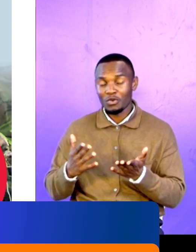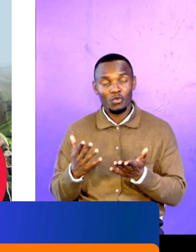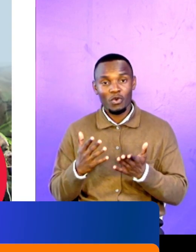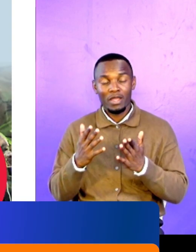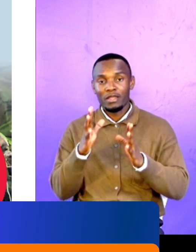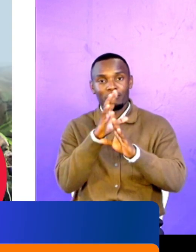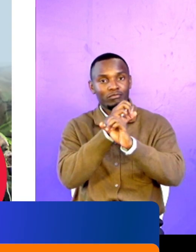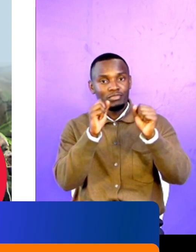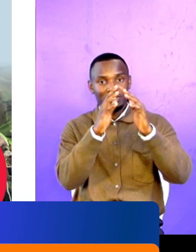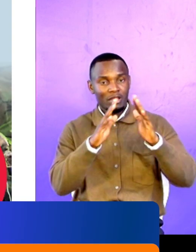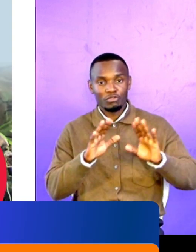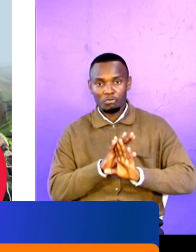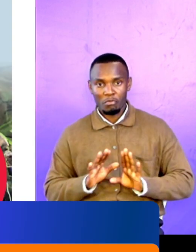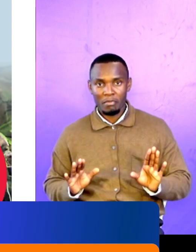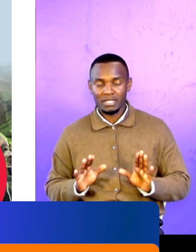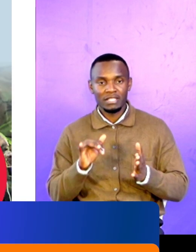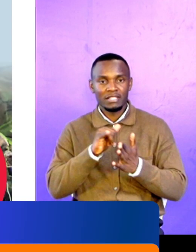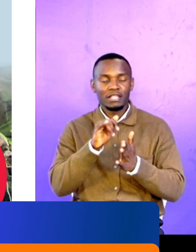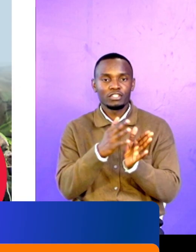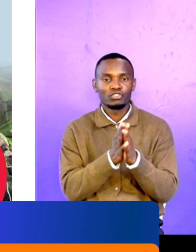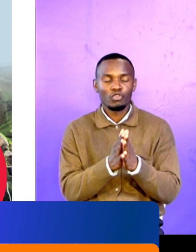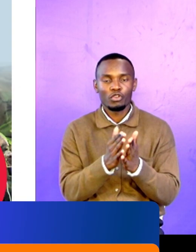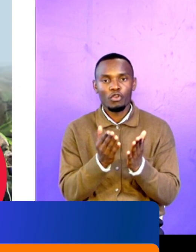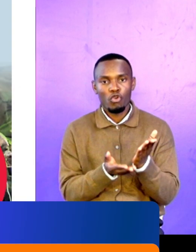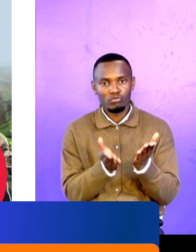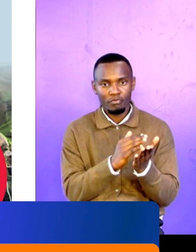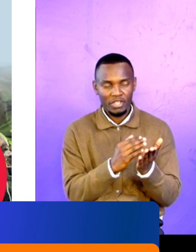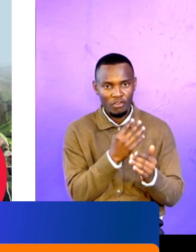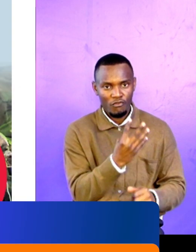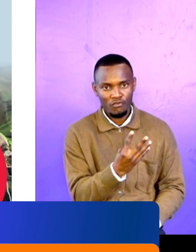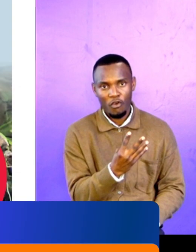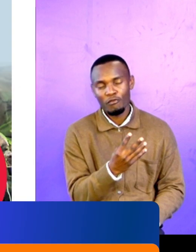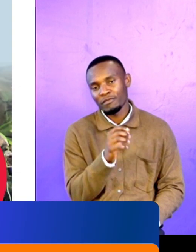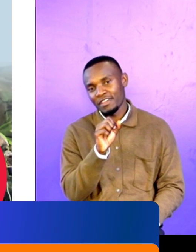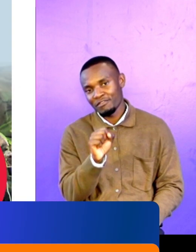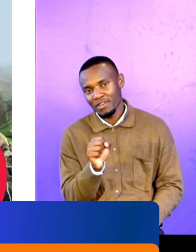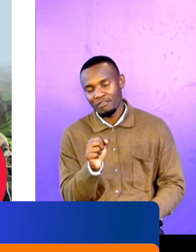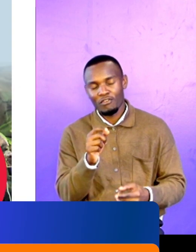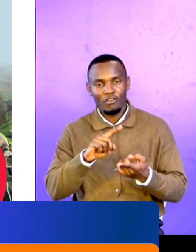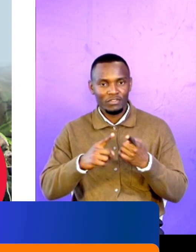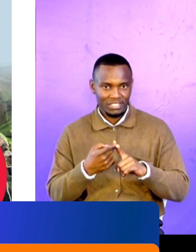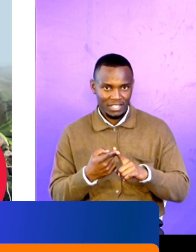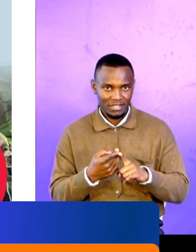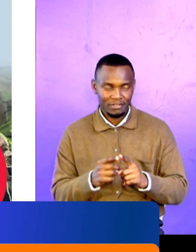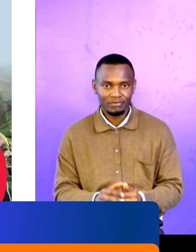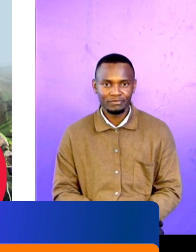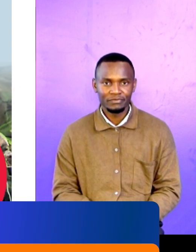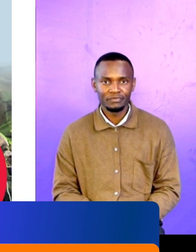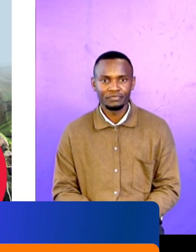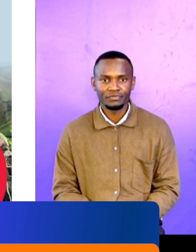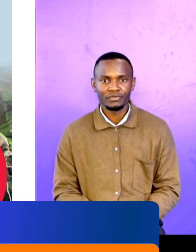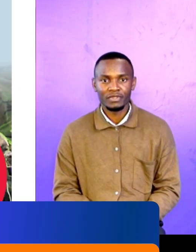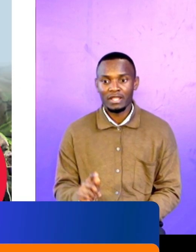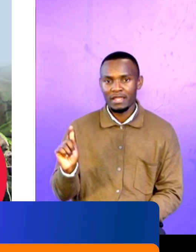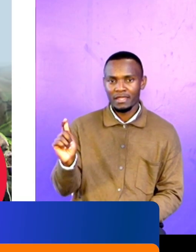cabinet meetings. That is a story that you'll find on pages 4 and 5 of the Standard this morning. Now, Kenya is our